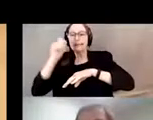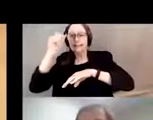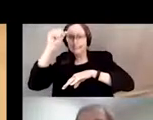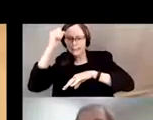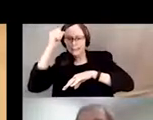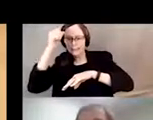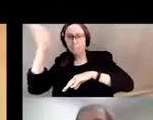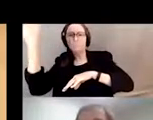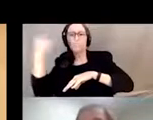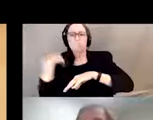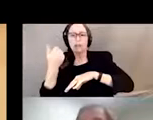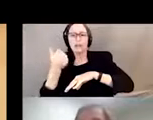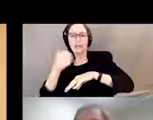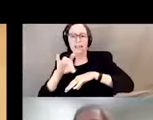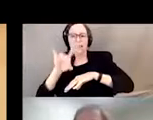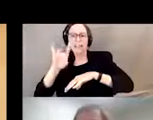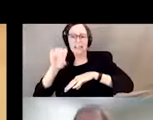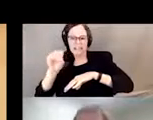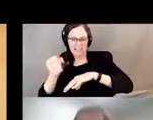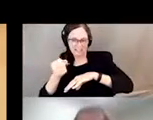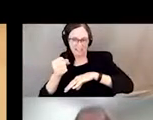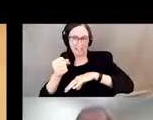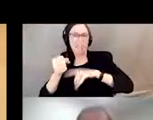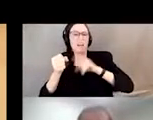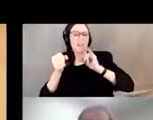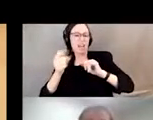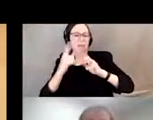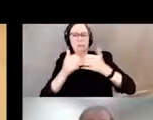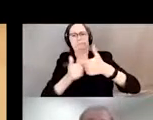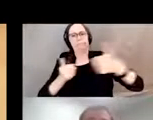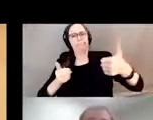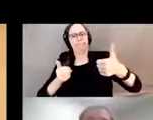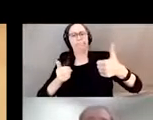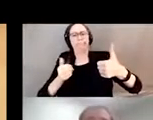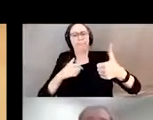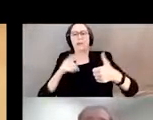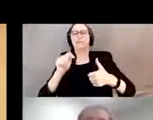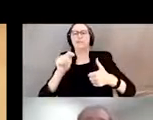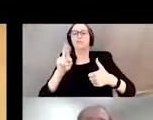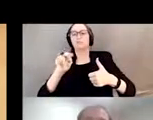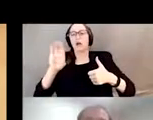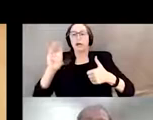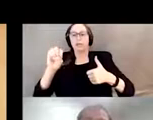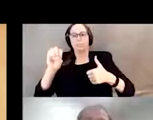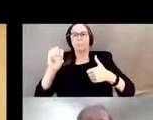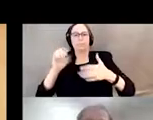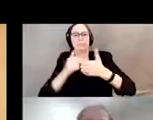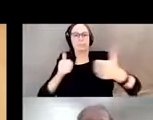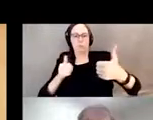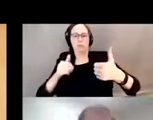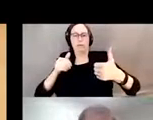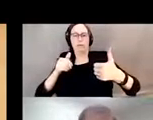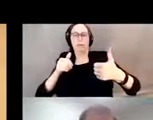the 1880s. And basically what it was doing was it was dividing the tribal locations between Pakistan